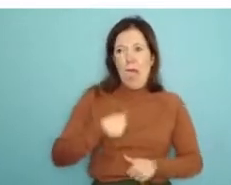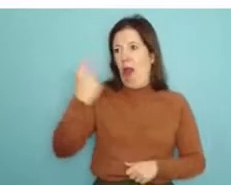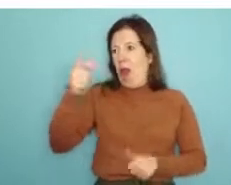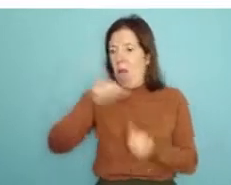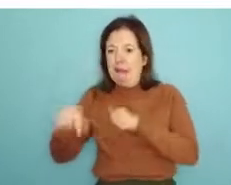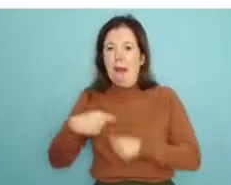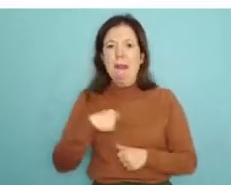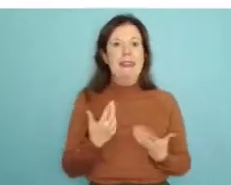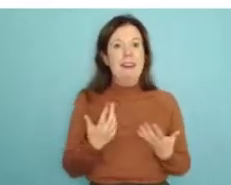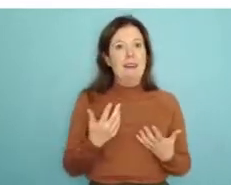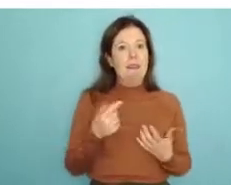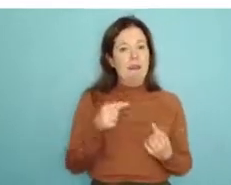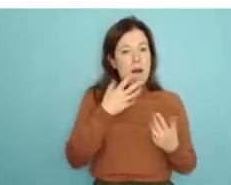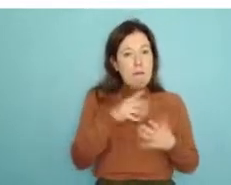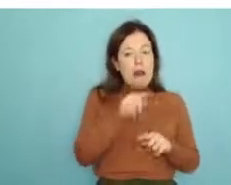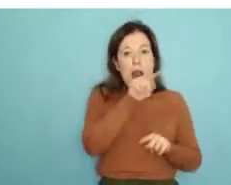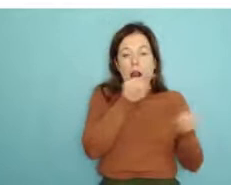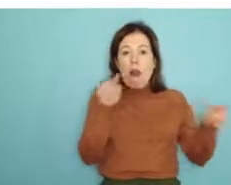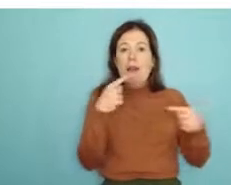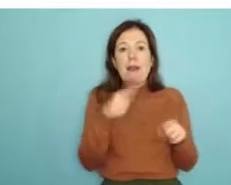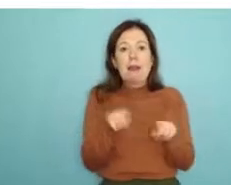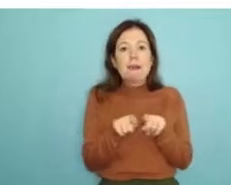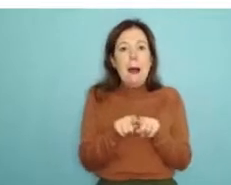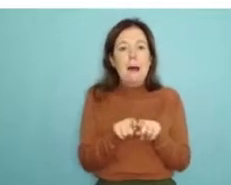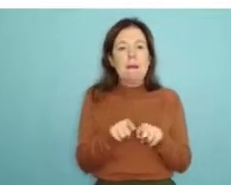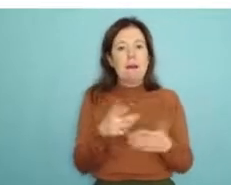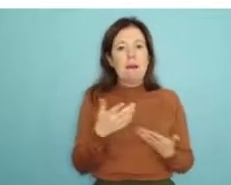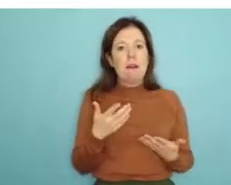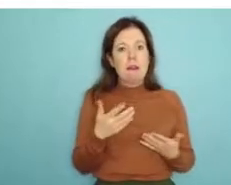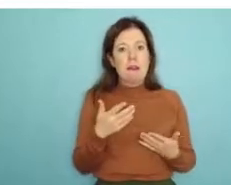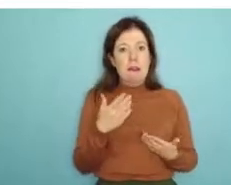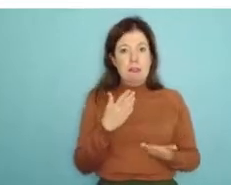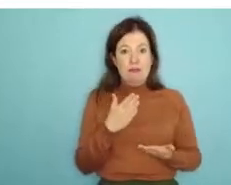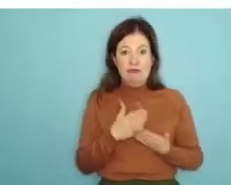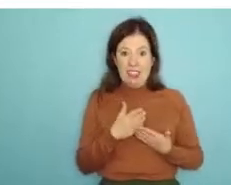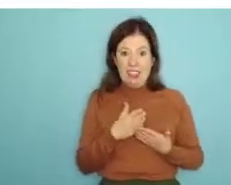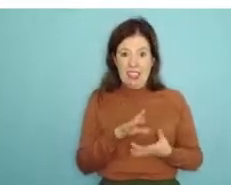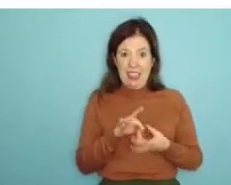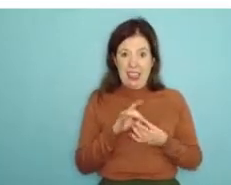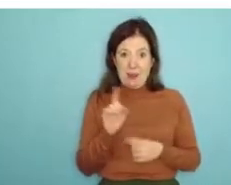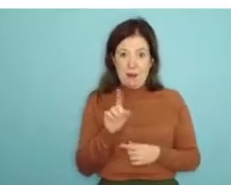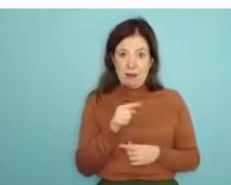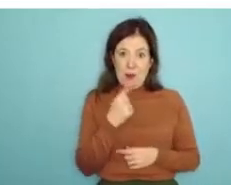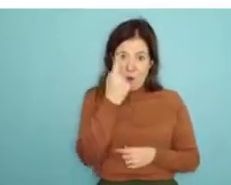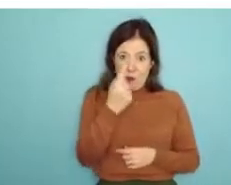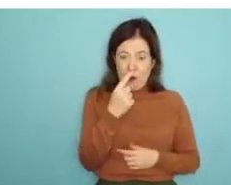really, what holds us back is our own psychology. And